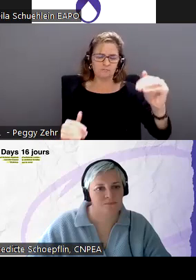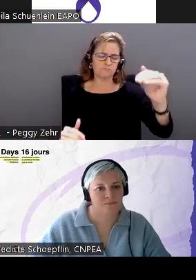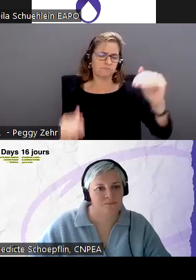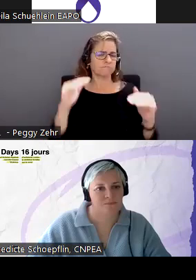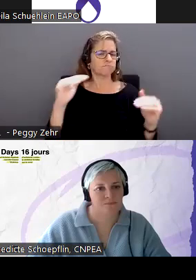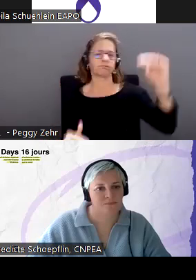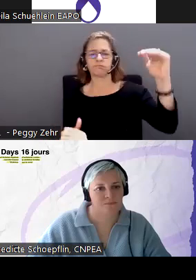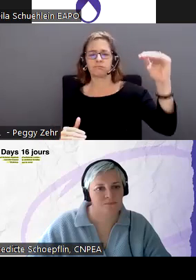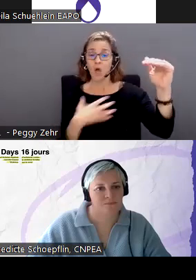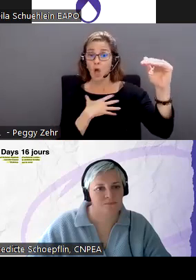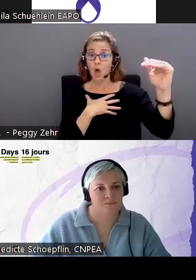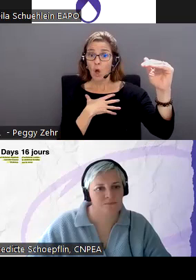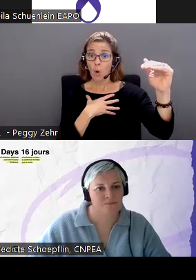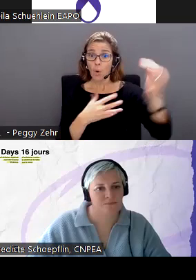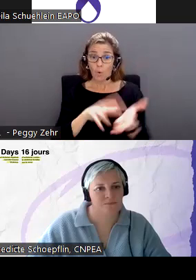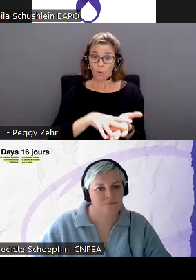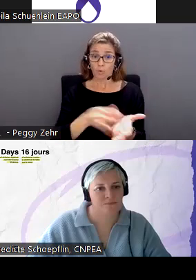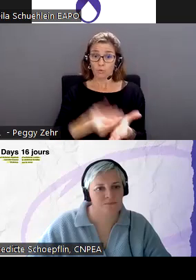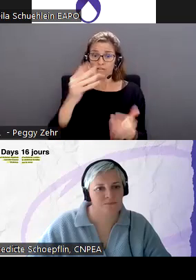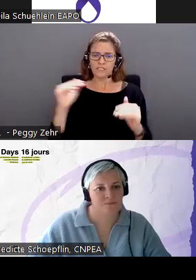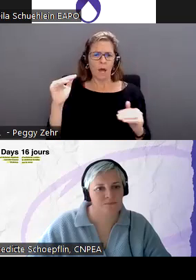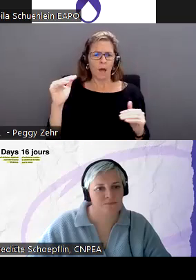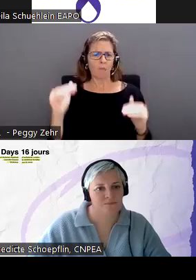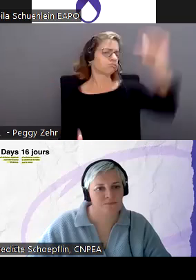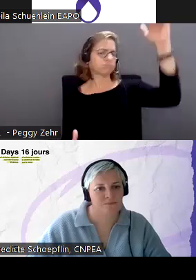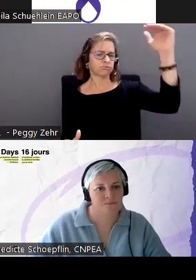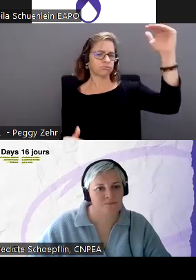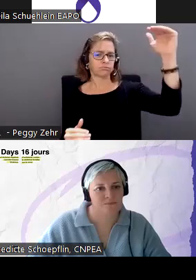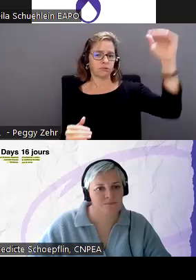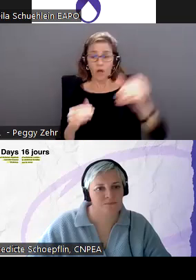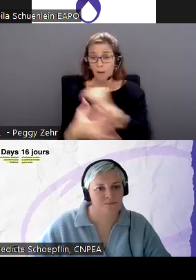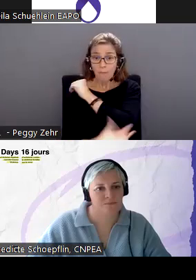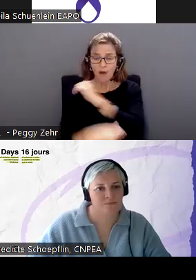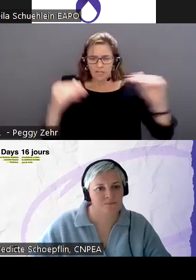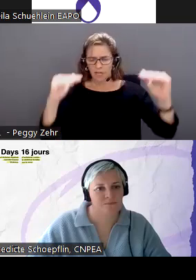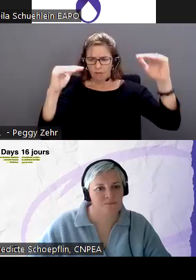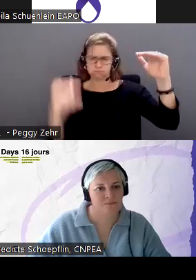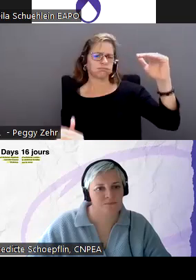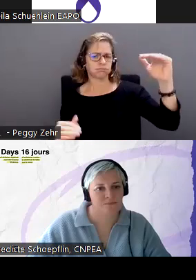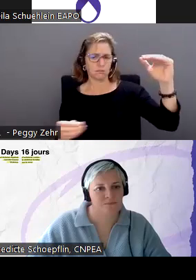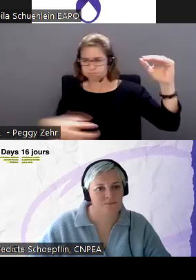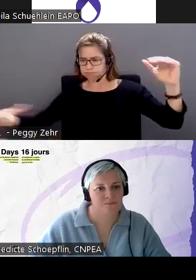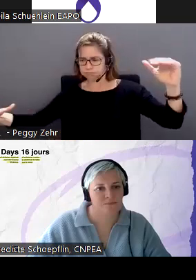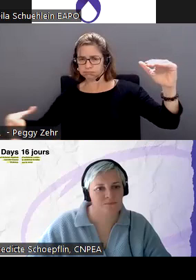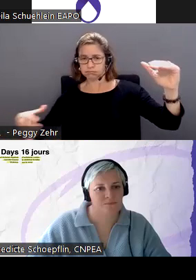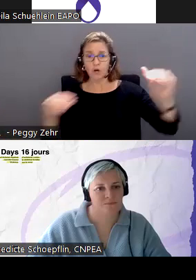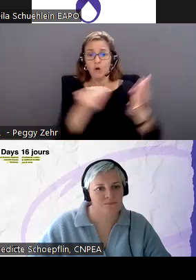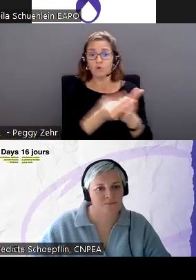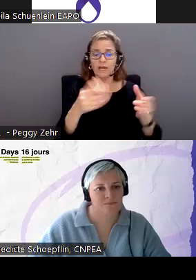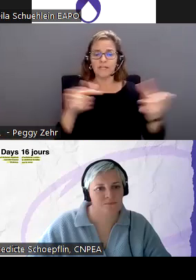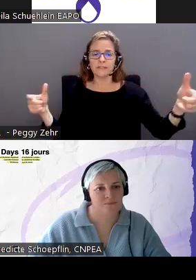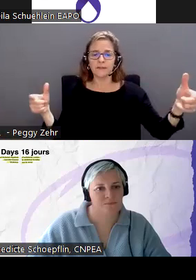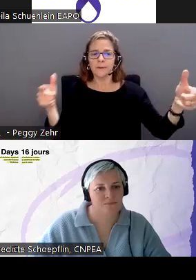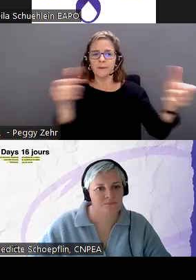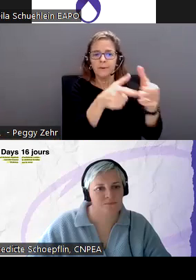wealth goes up and poverty comes down to crush more and more people, violence rates go up. It's